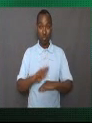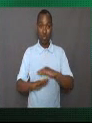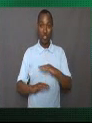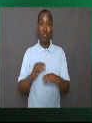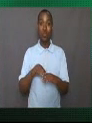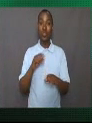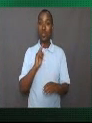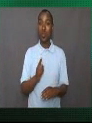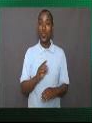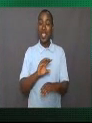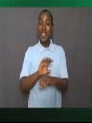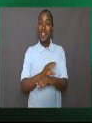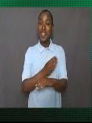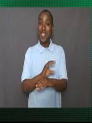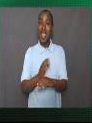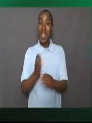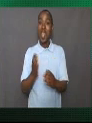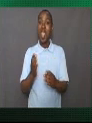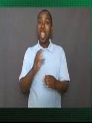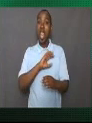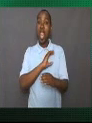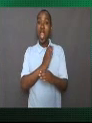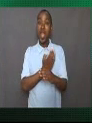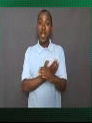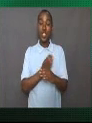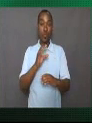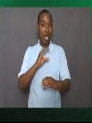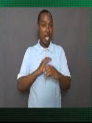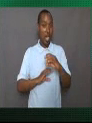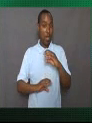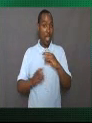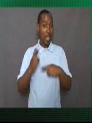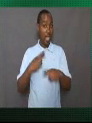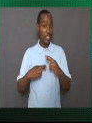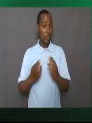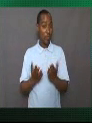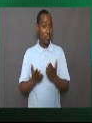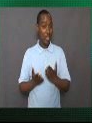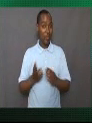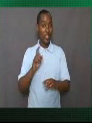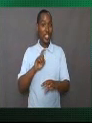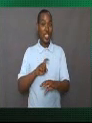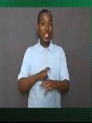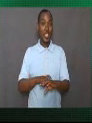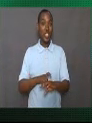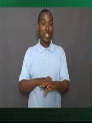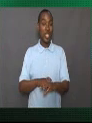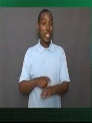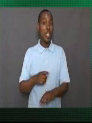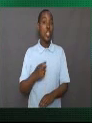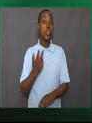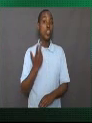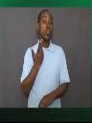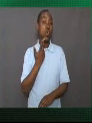As the cell requires energy during a chemical reaction, the 3rd